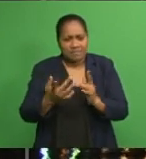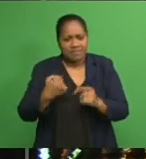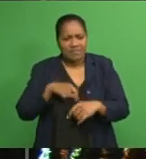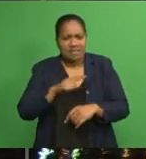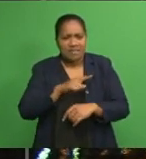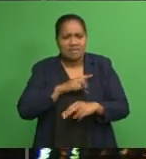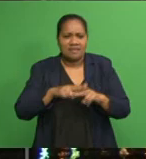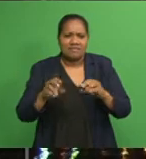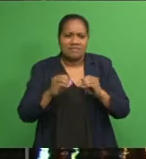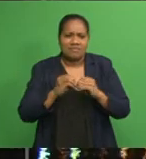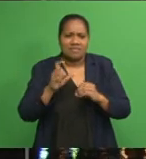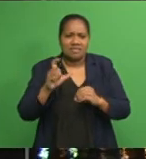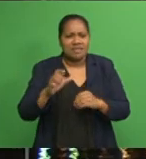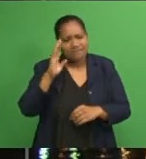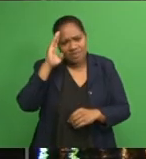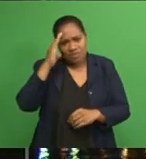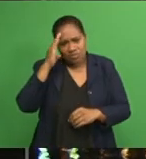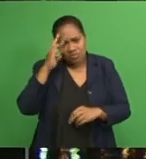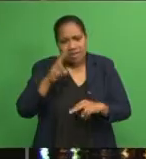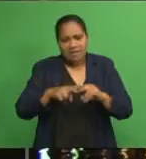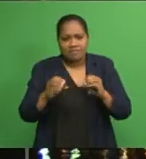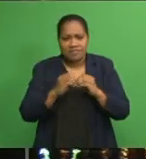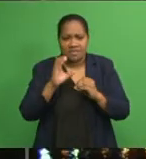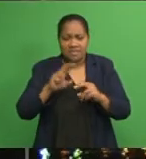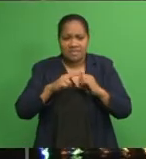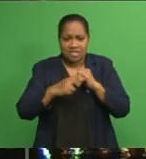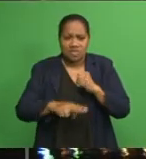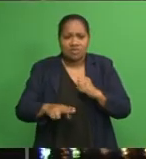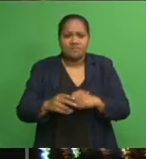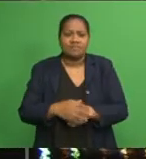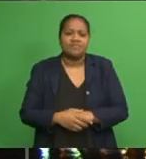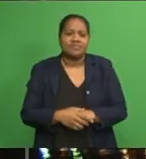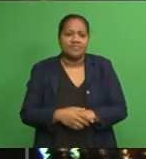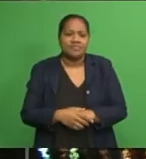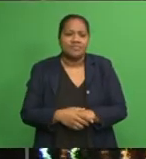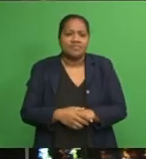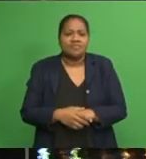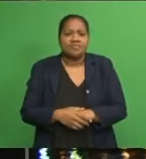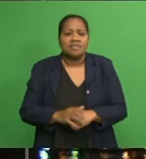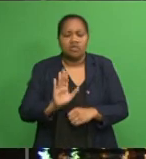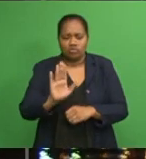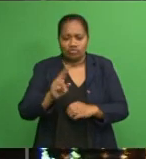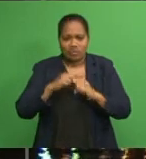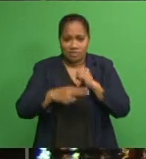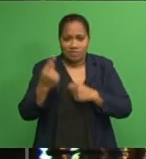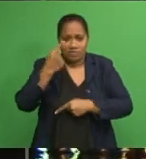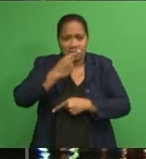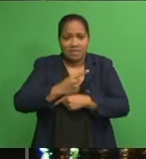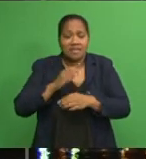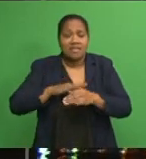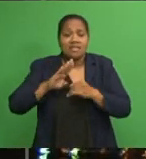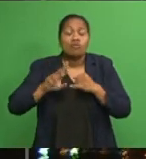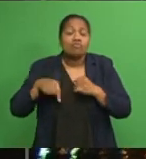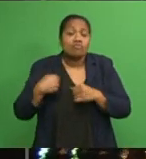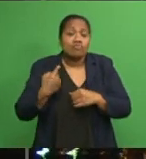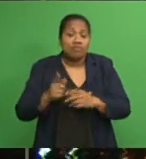fbcnews@fbc.com.fj, via Facebook page FBC News and our Twitter page at FBC_news. That's your news for tonight. Until tomorrow, from